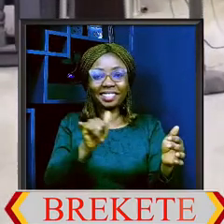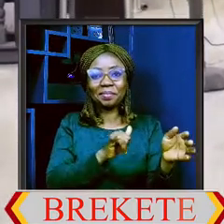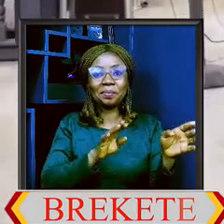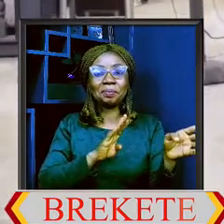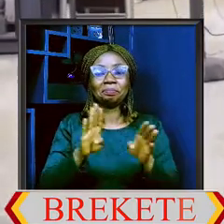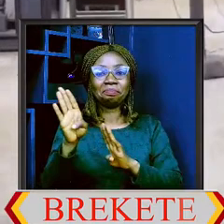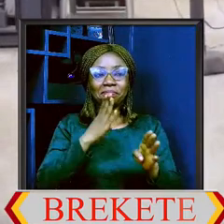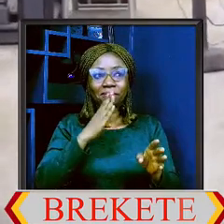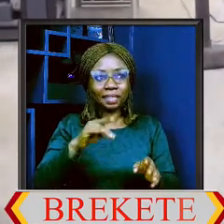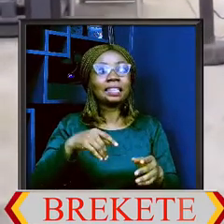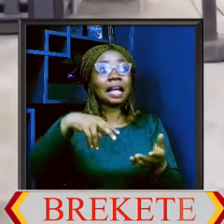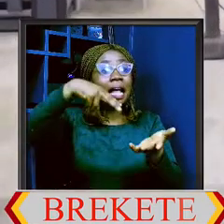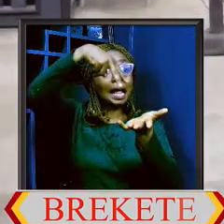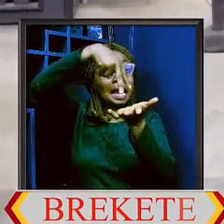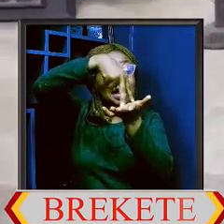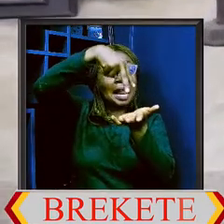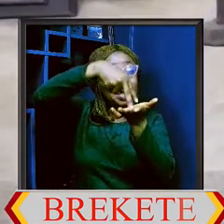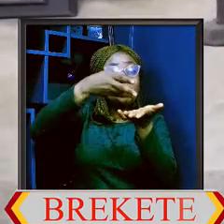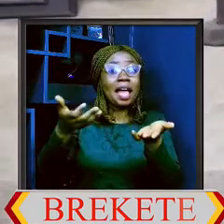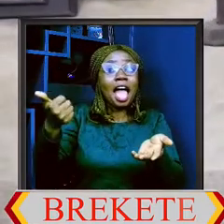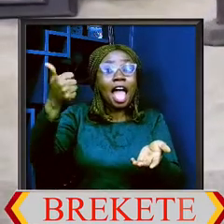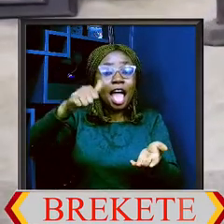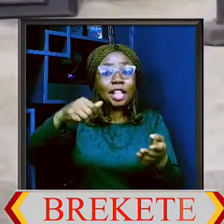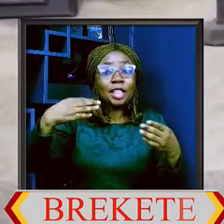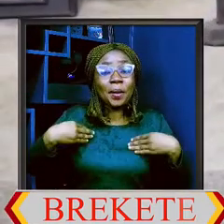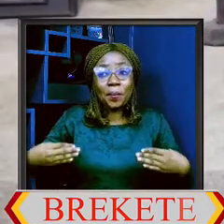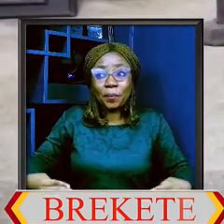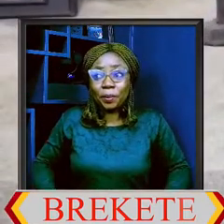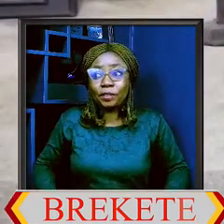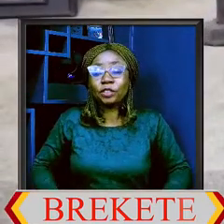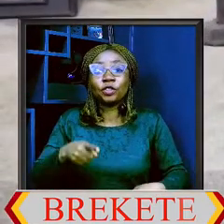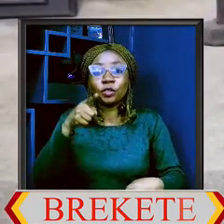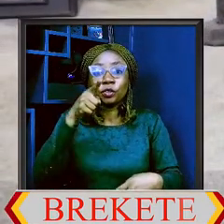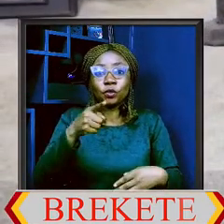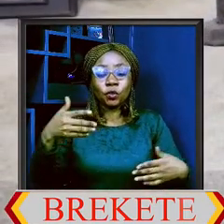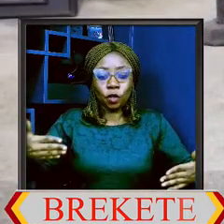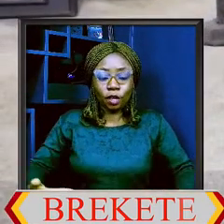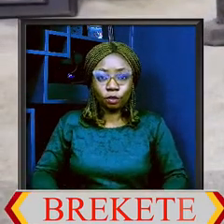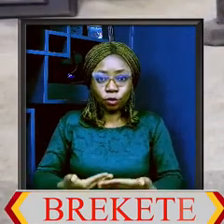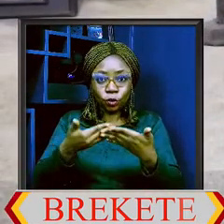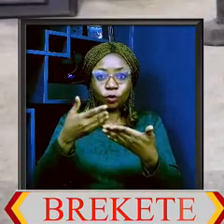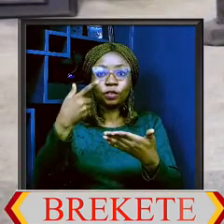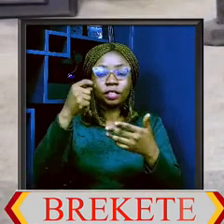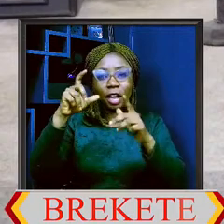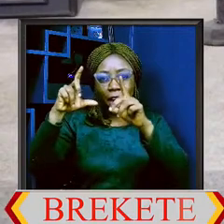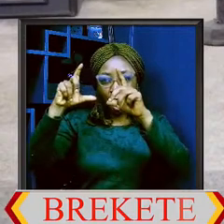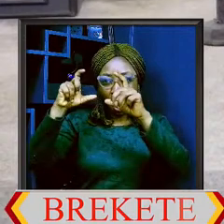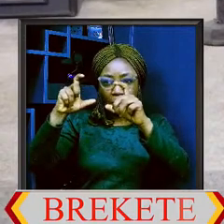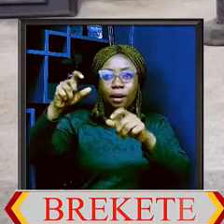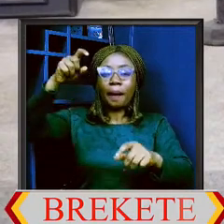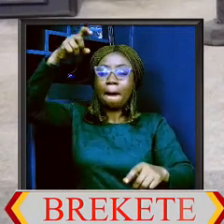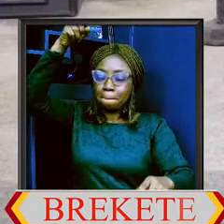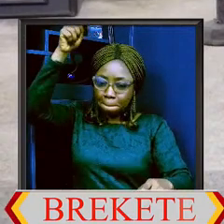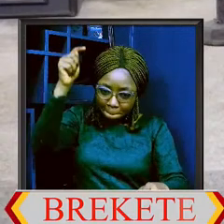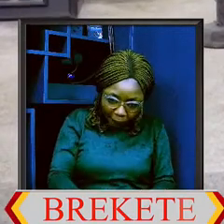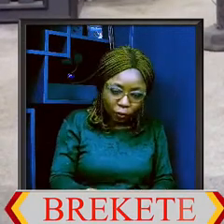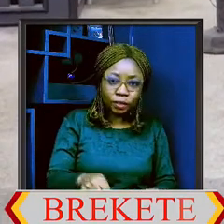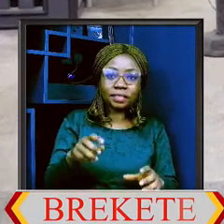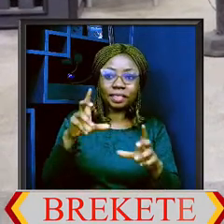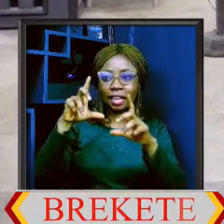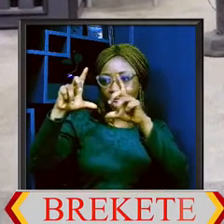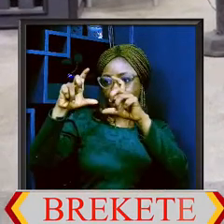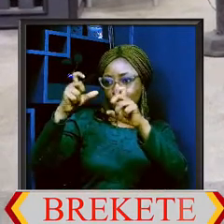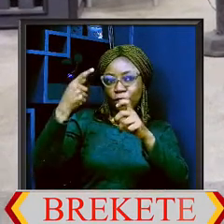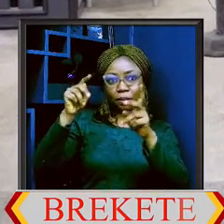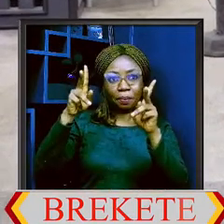come climb here ah anybody way you introduce the camera must capture the person start